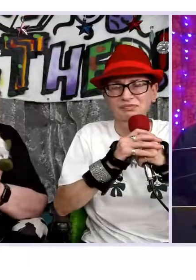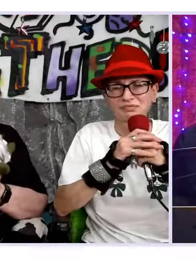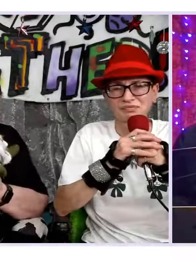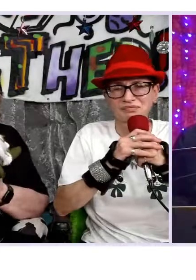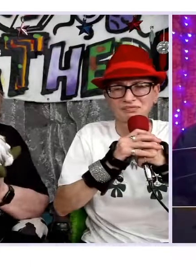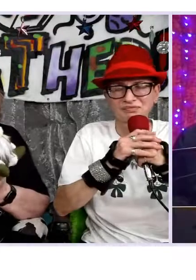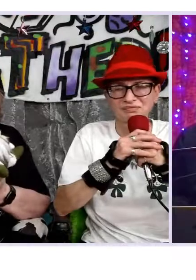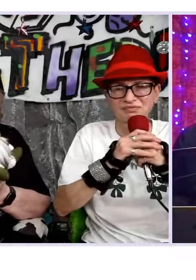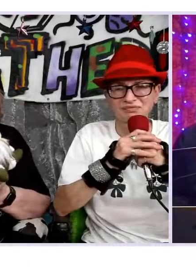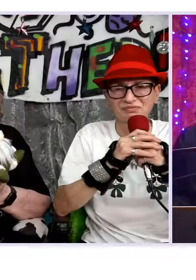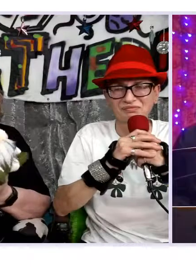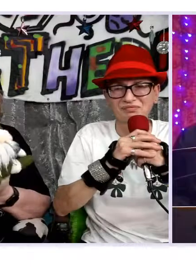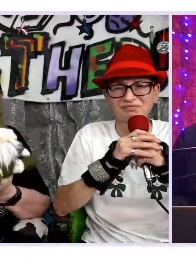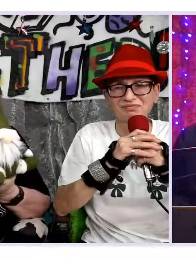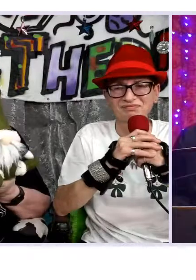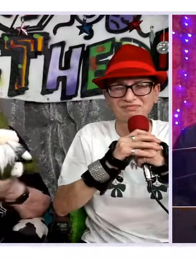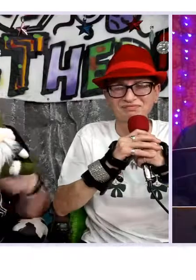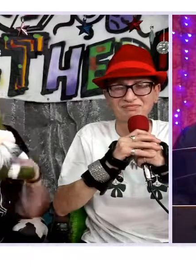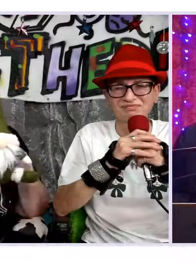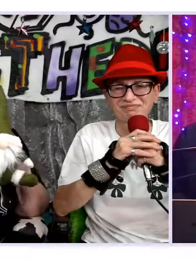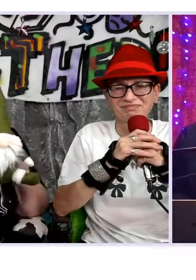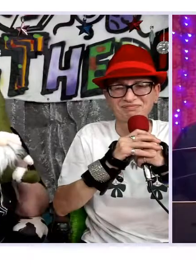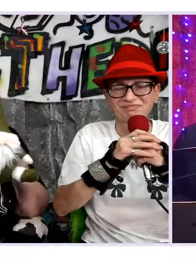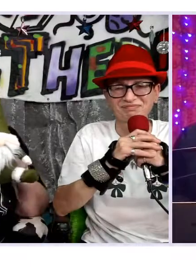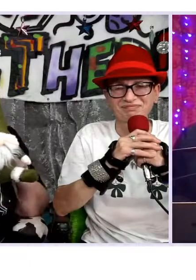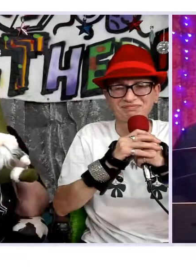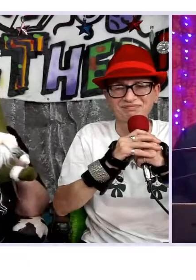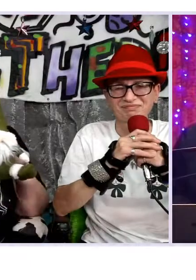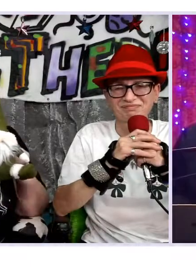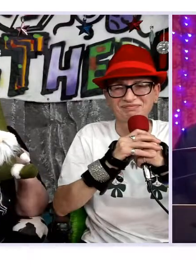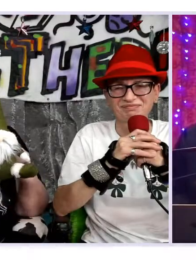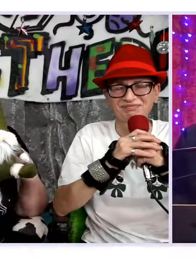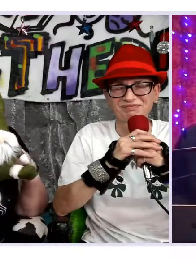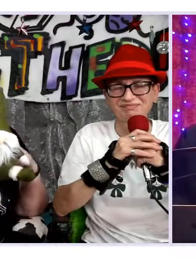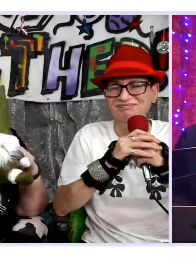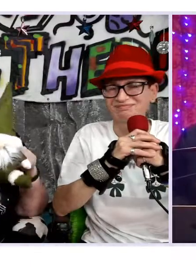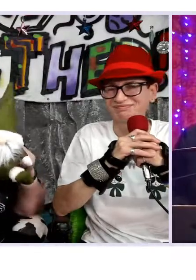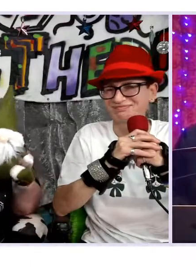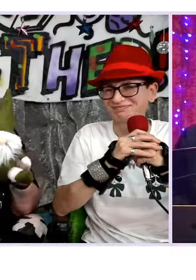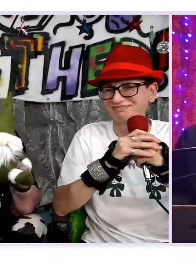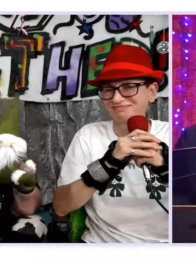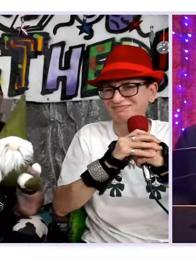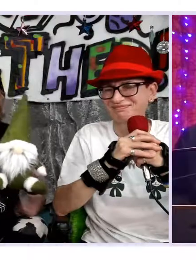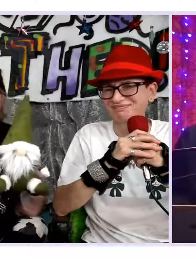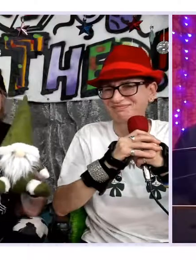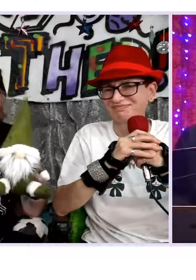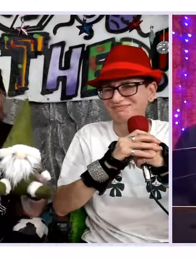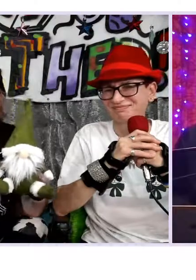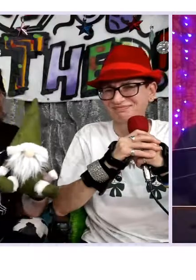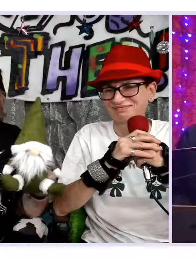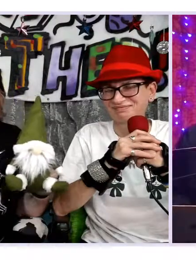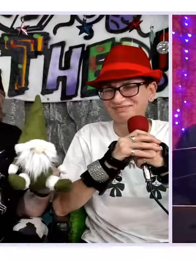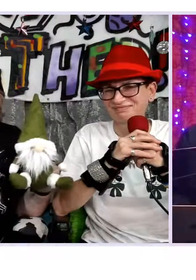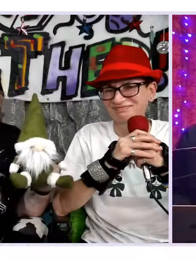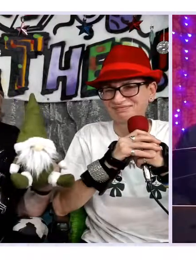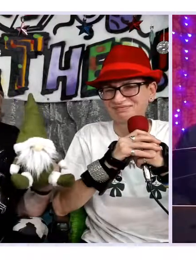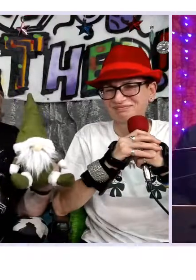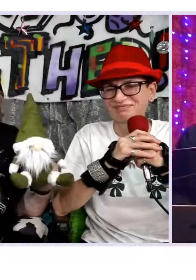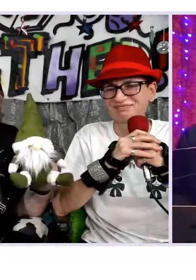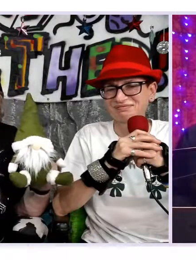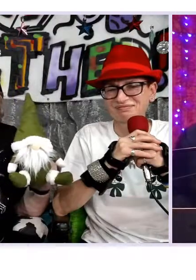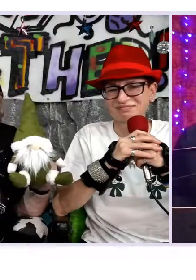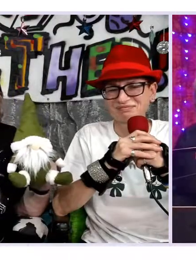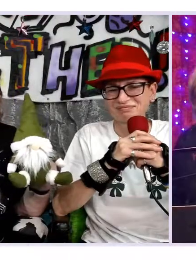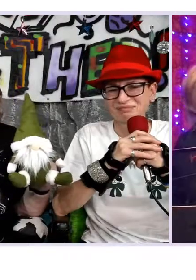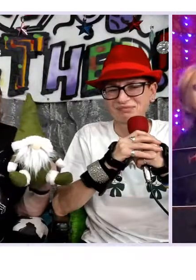Birmingham 2012 team should remain victors for the longest period, because we will be wearing our